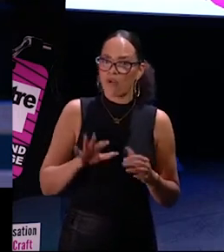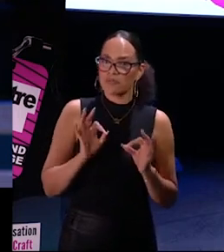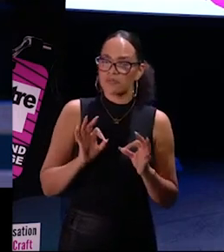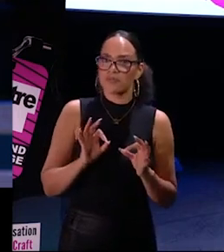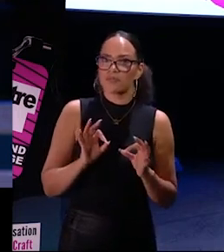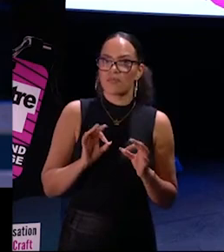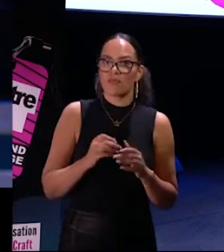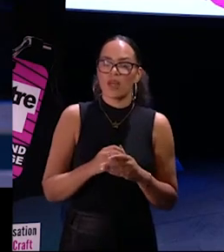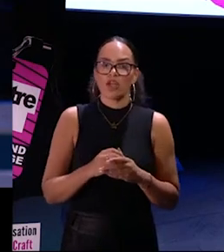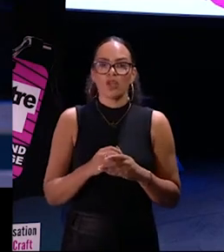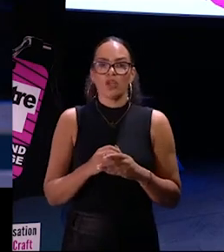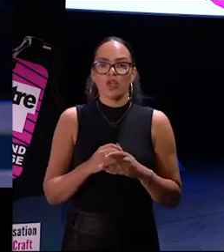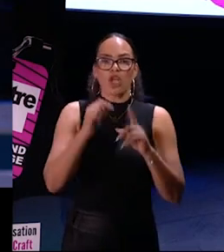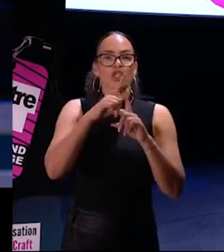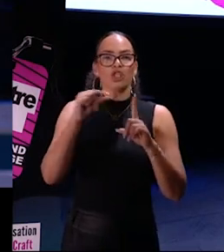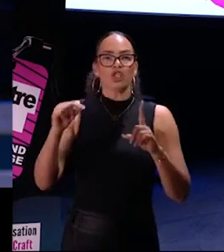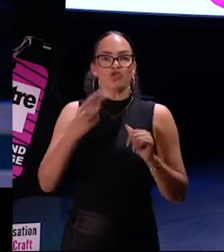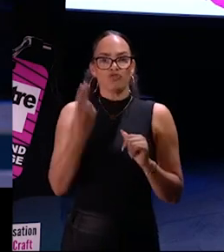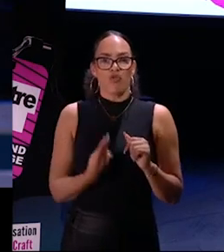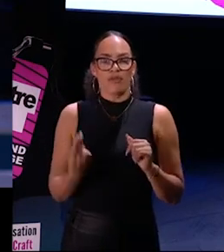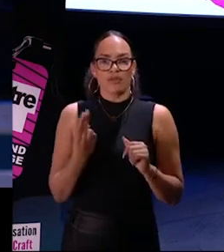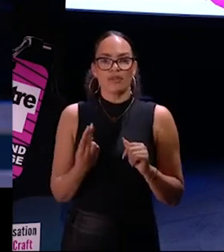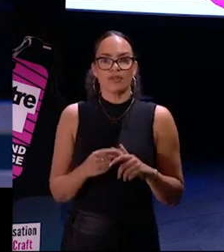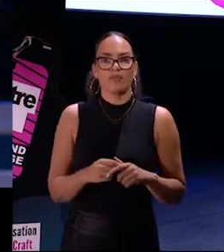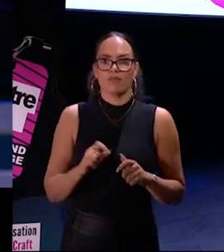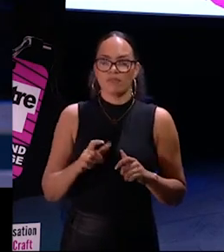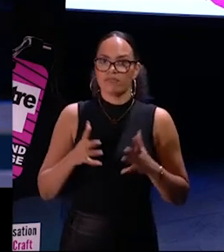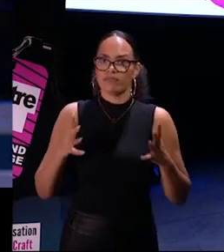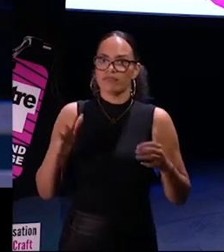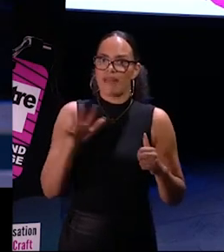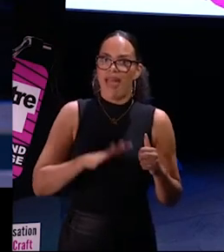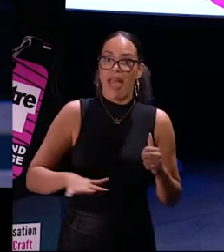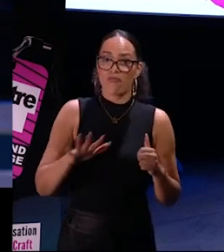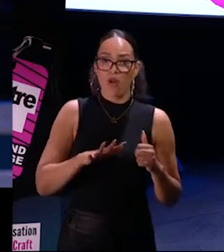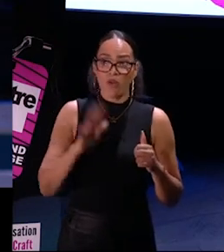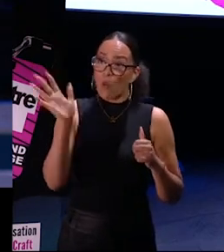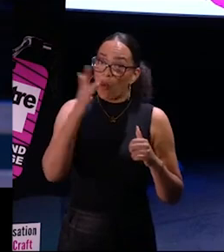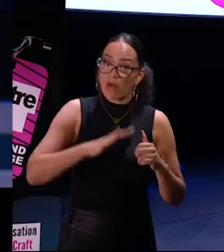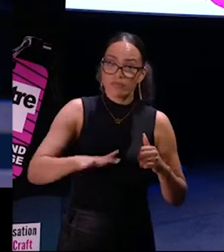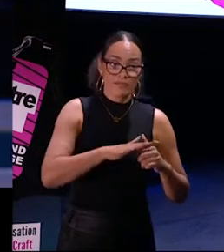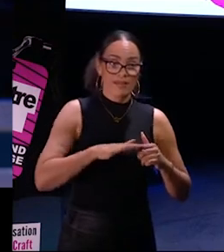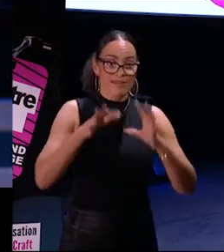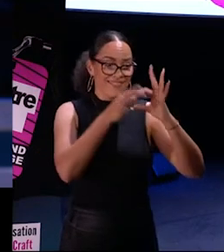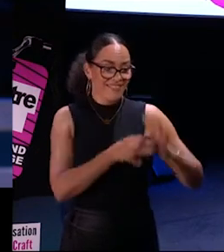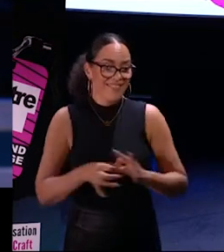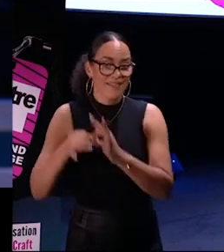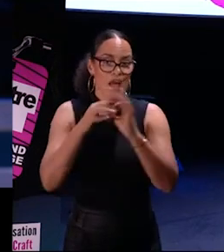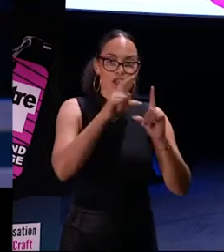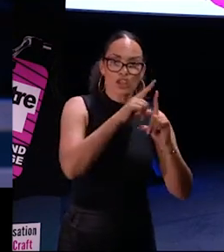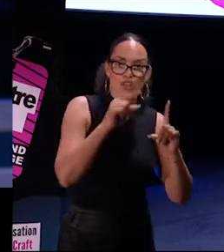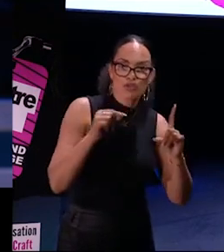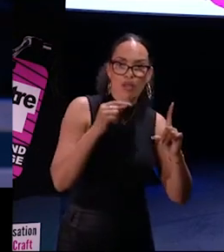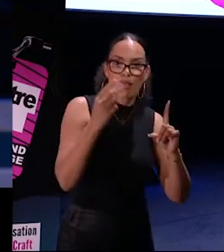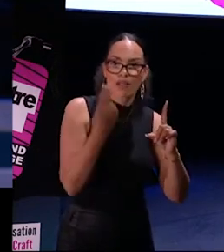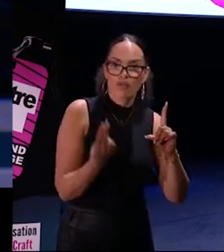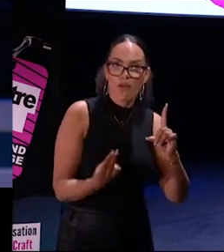is drafting as well, digital drawing. So this is another huge area, and all of these areas tie in together. The digital drawing ties in with the